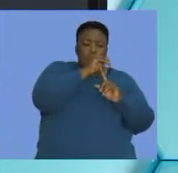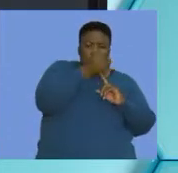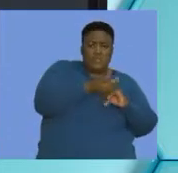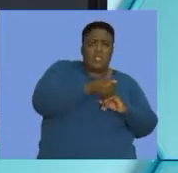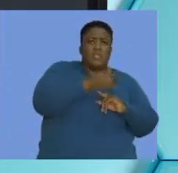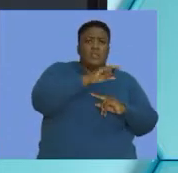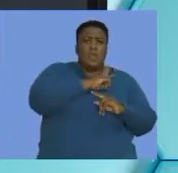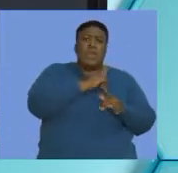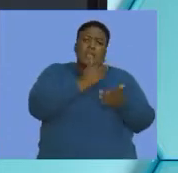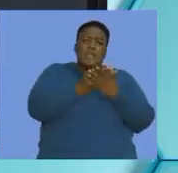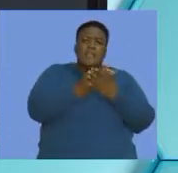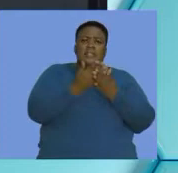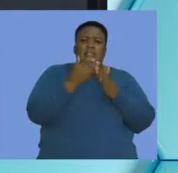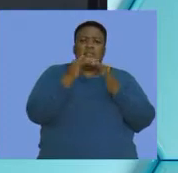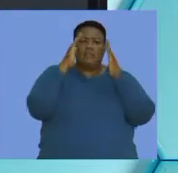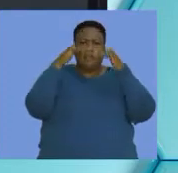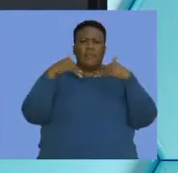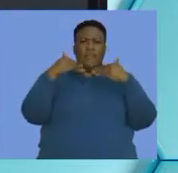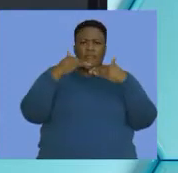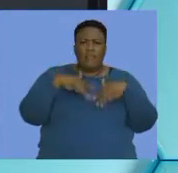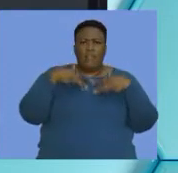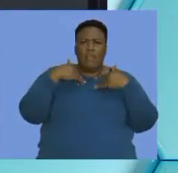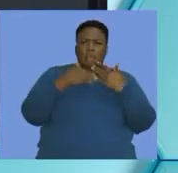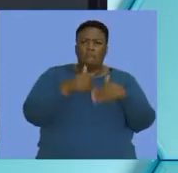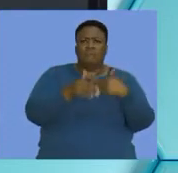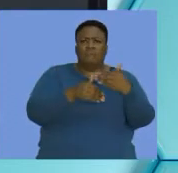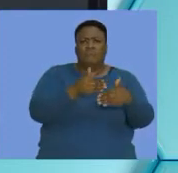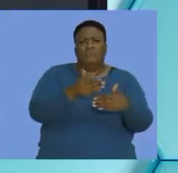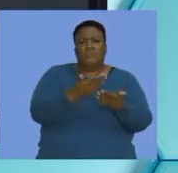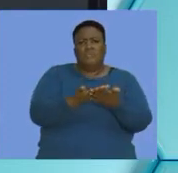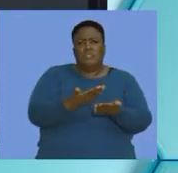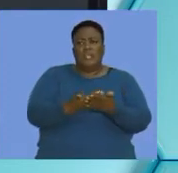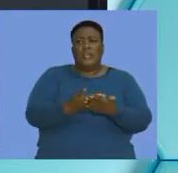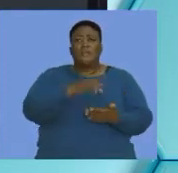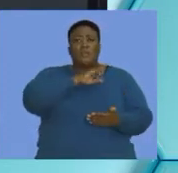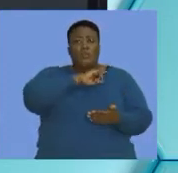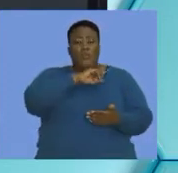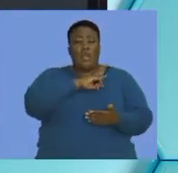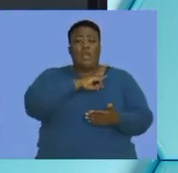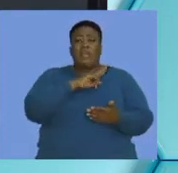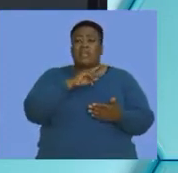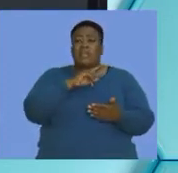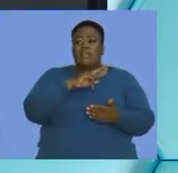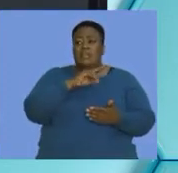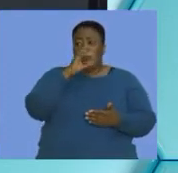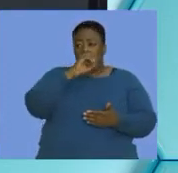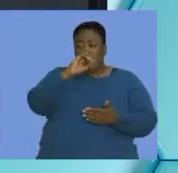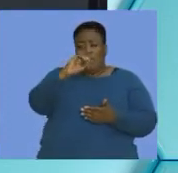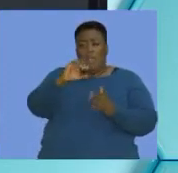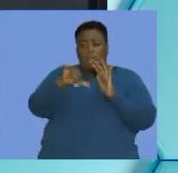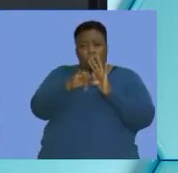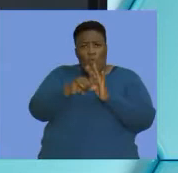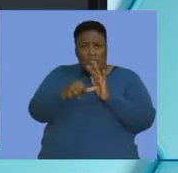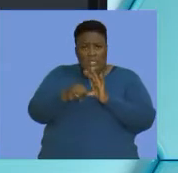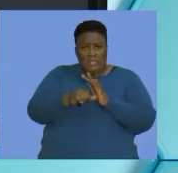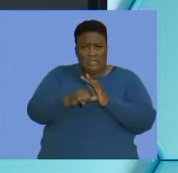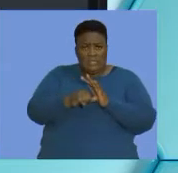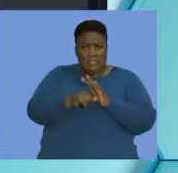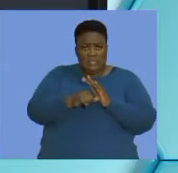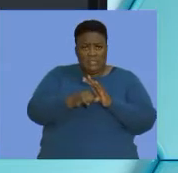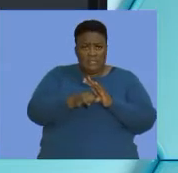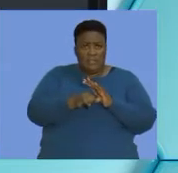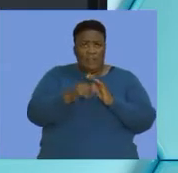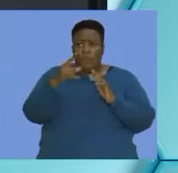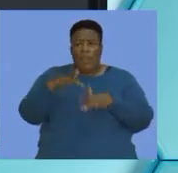can survive. Unfortunately, the horns are not significantly important to the rhino in terms of its livelihood. It